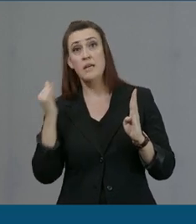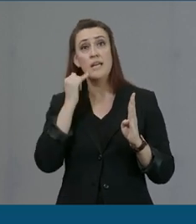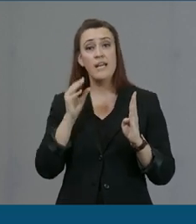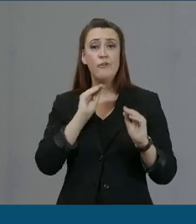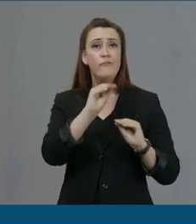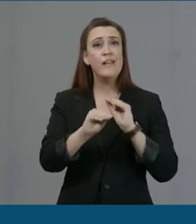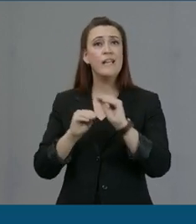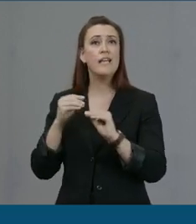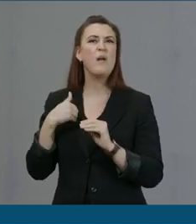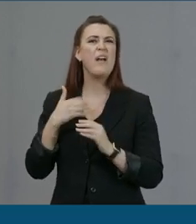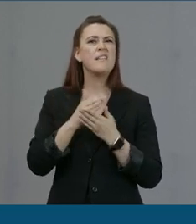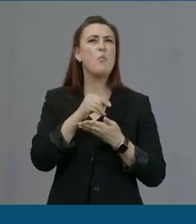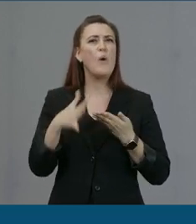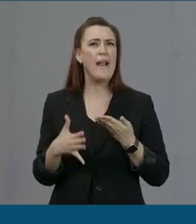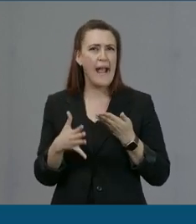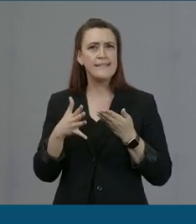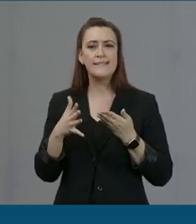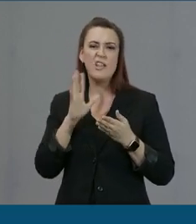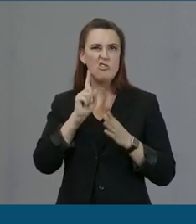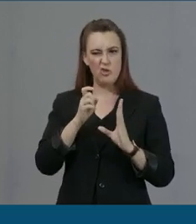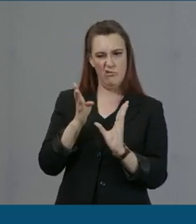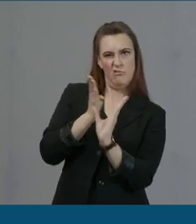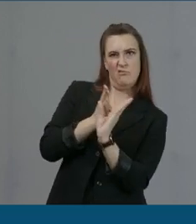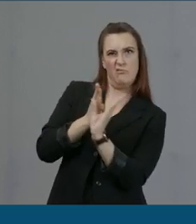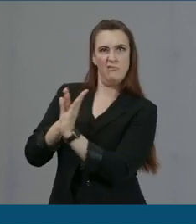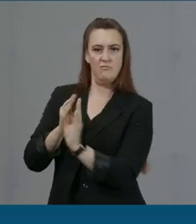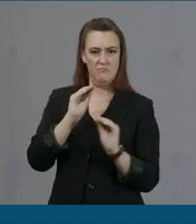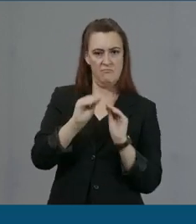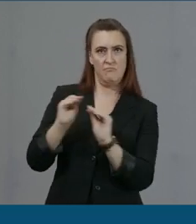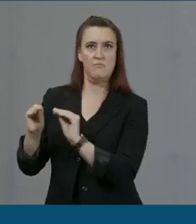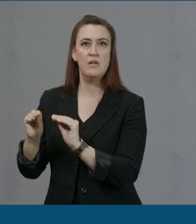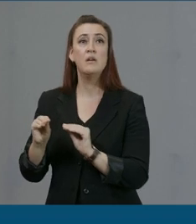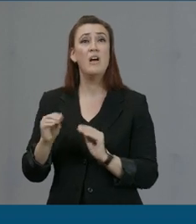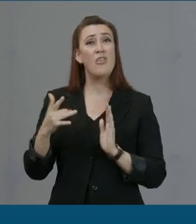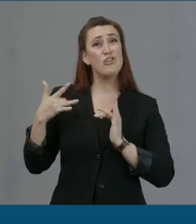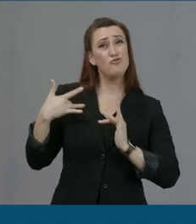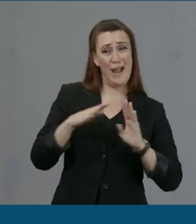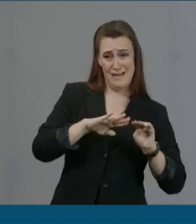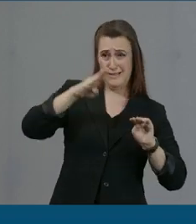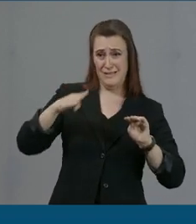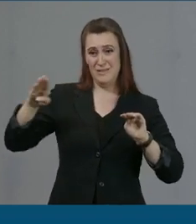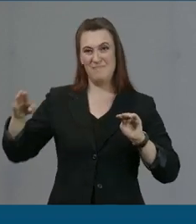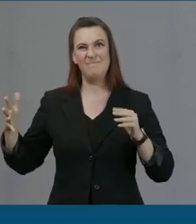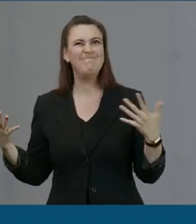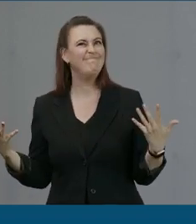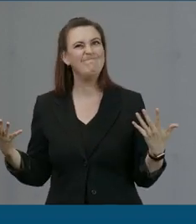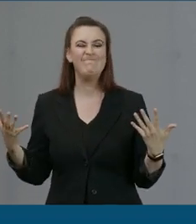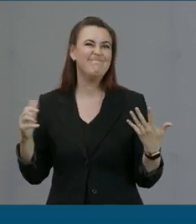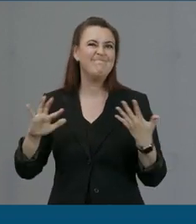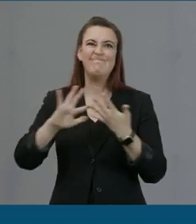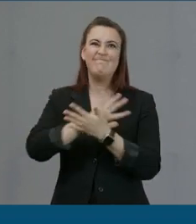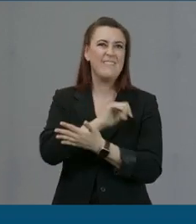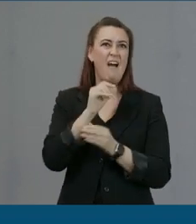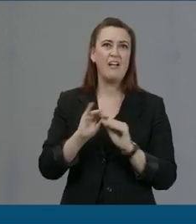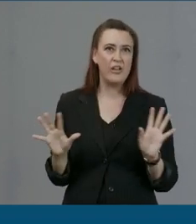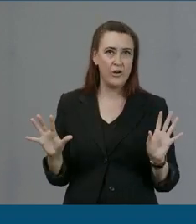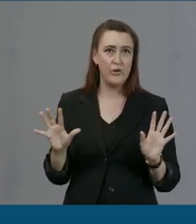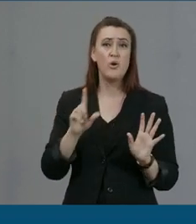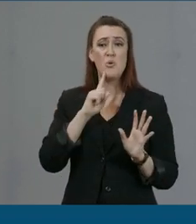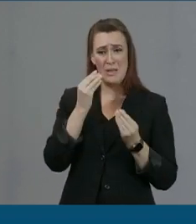weekend reporting, this information doesn't give you a trend, and it really doesn't tell you